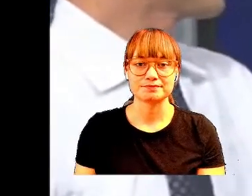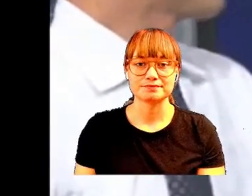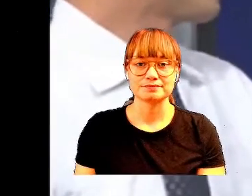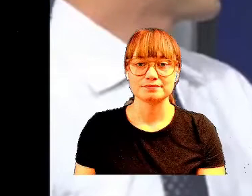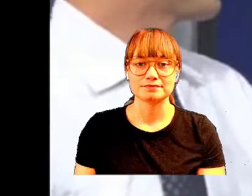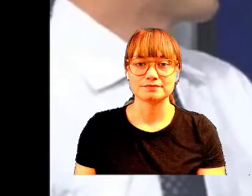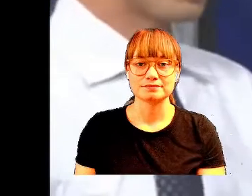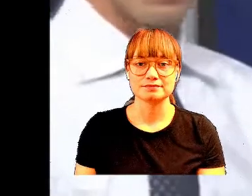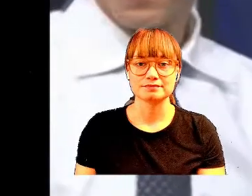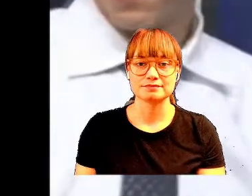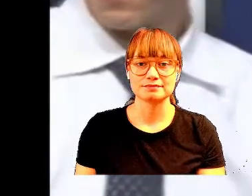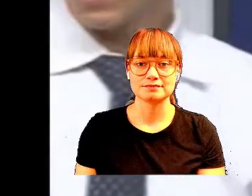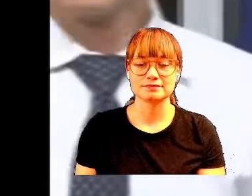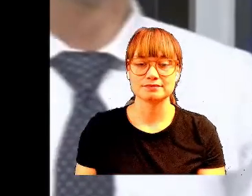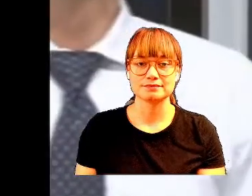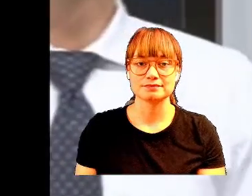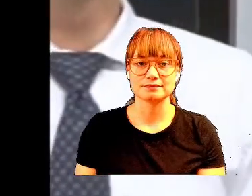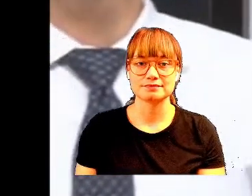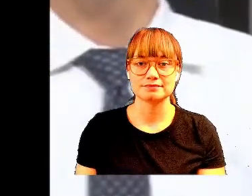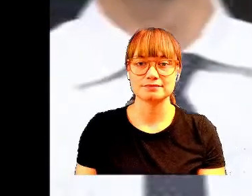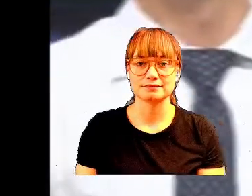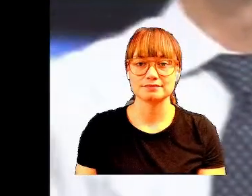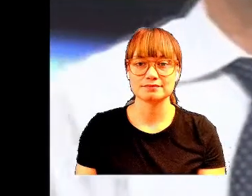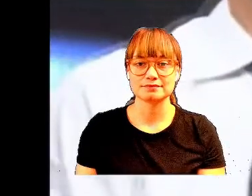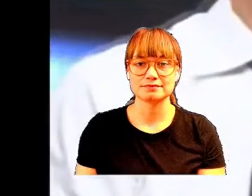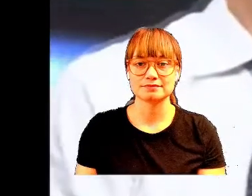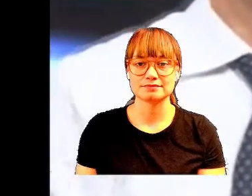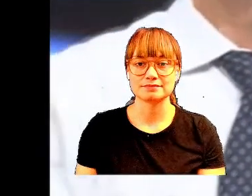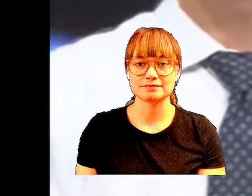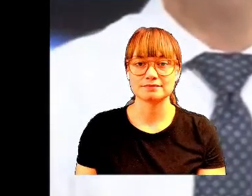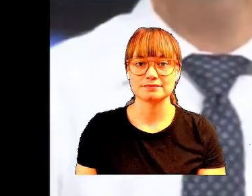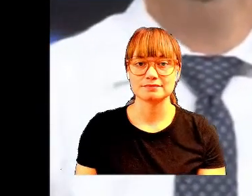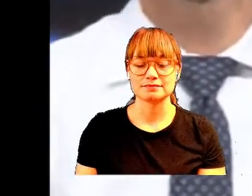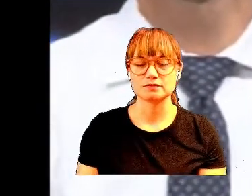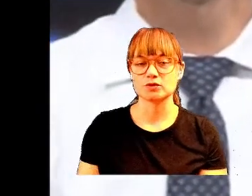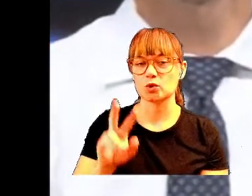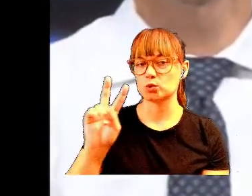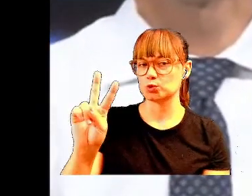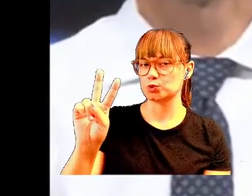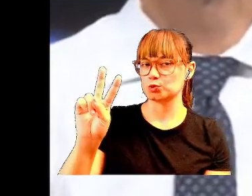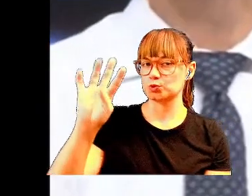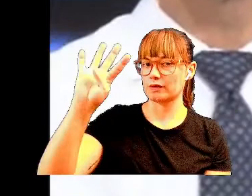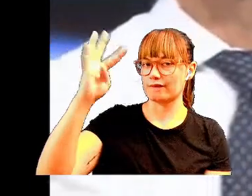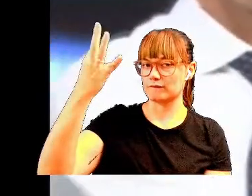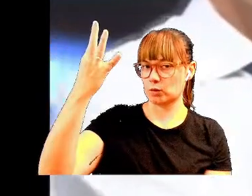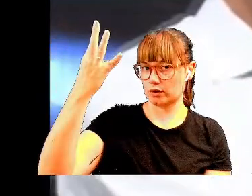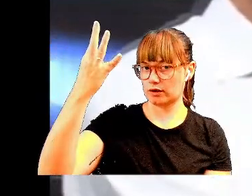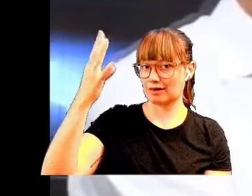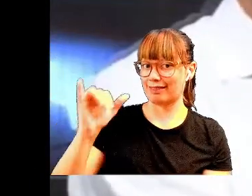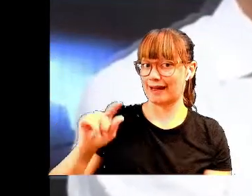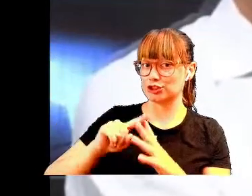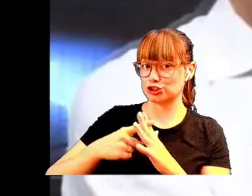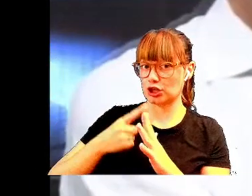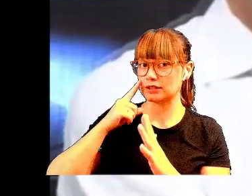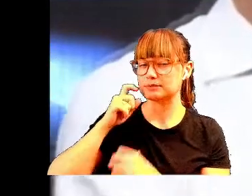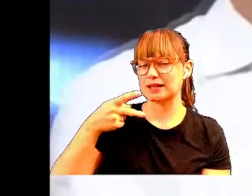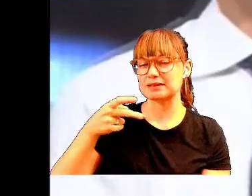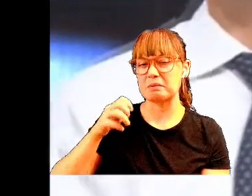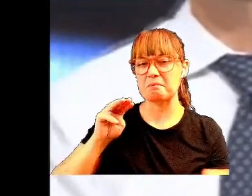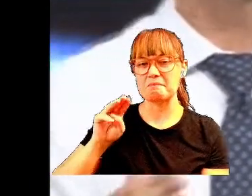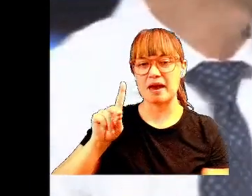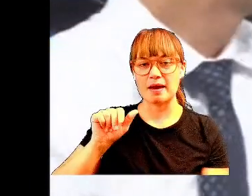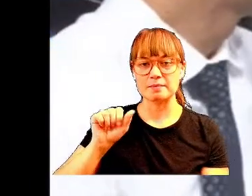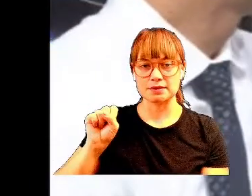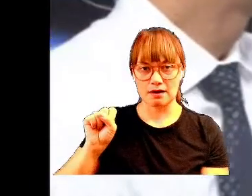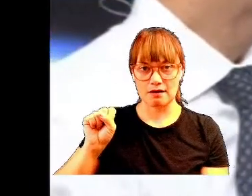5 minus 1 is 4. 2 to the 4th power. Well, we have to do that operation first because of order of operations.